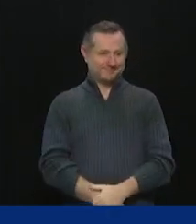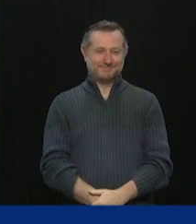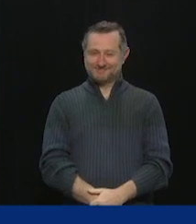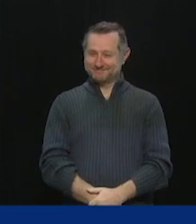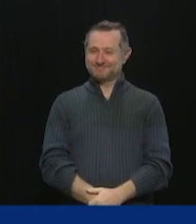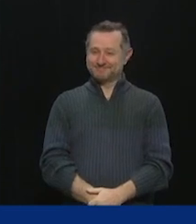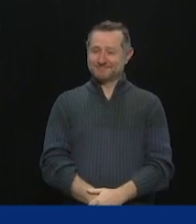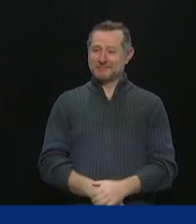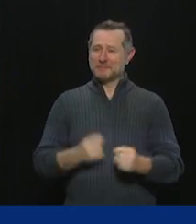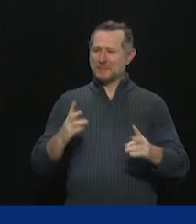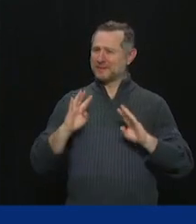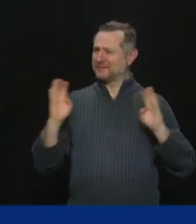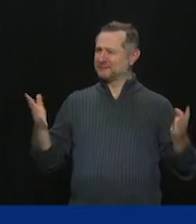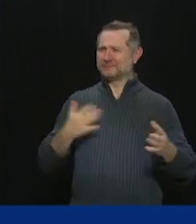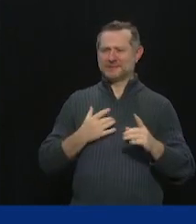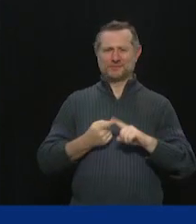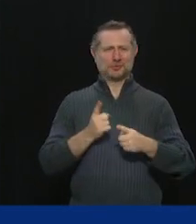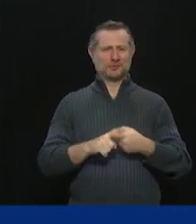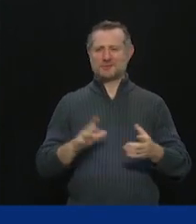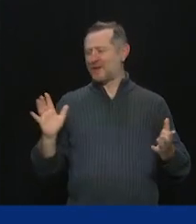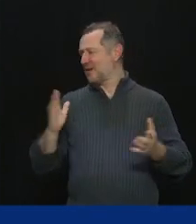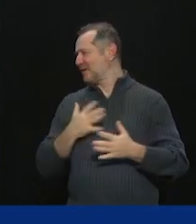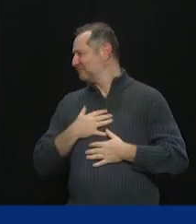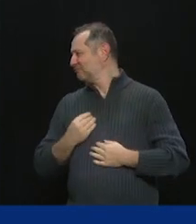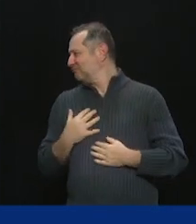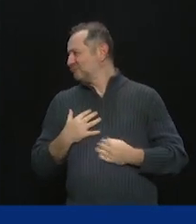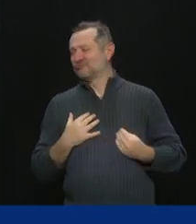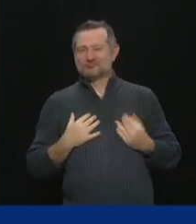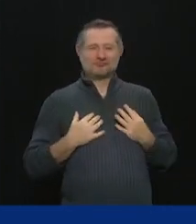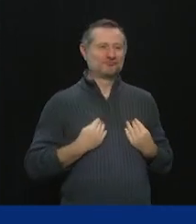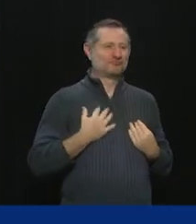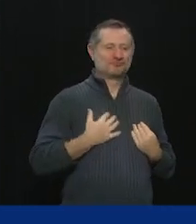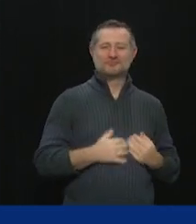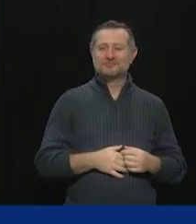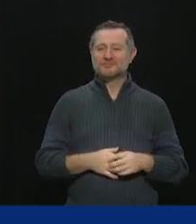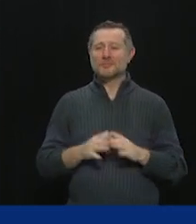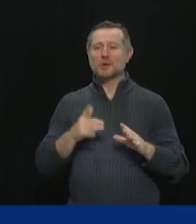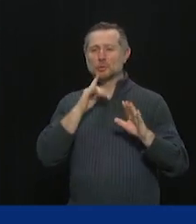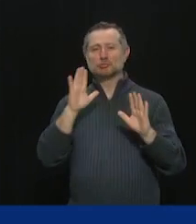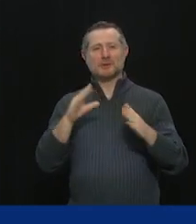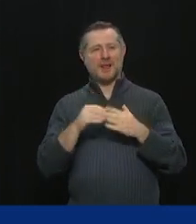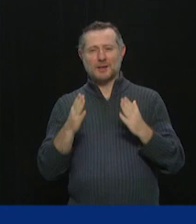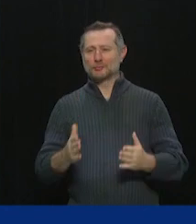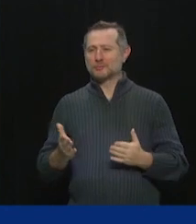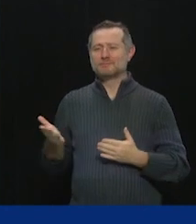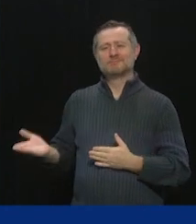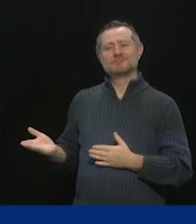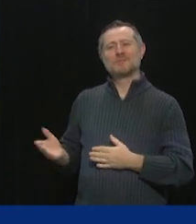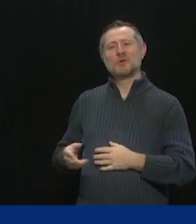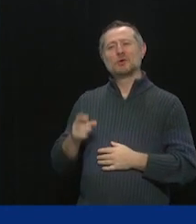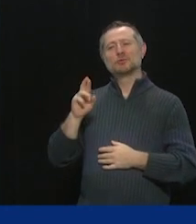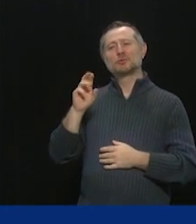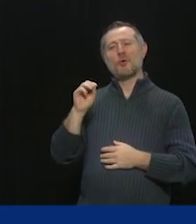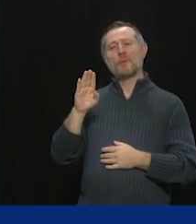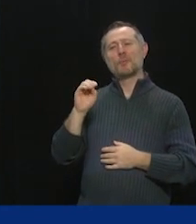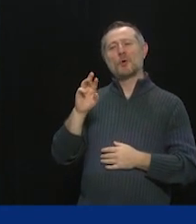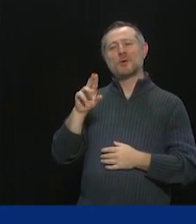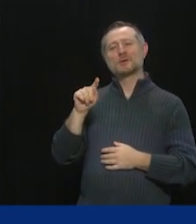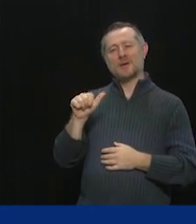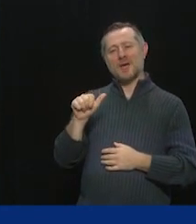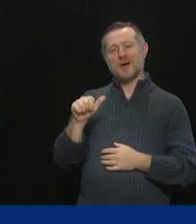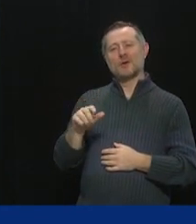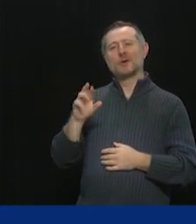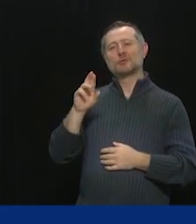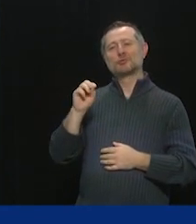so many friends and joined by an incredible leader. Roberta Reardon has been through the trenches and